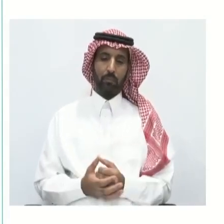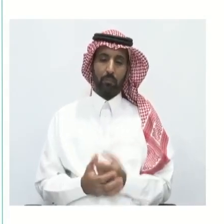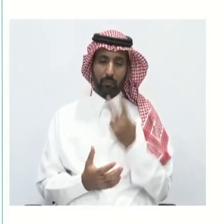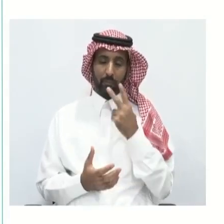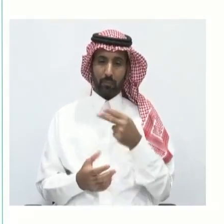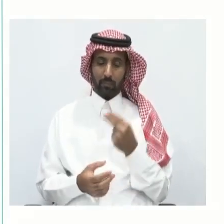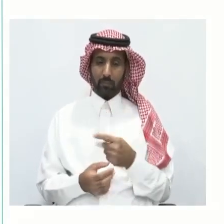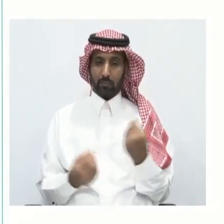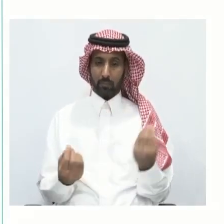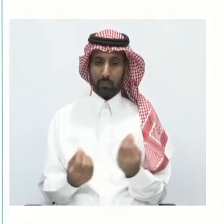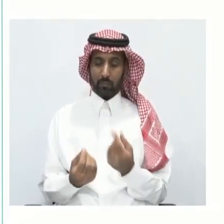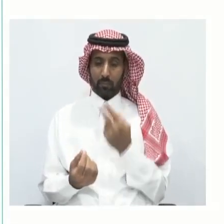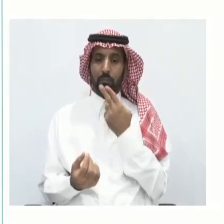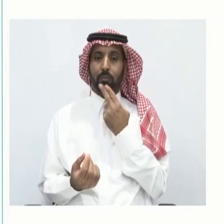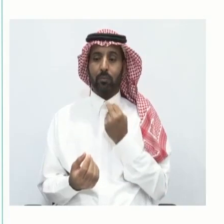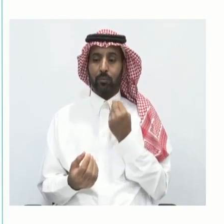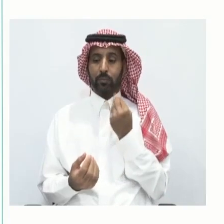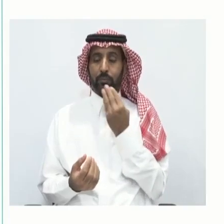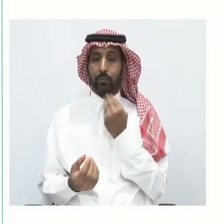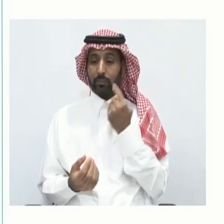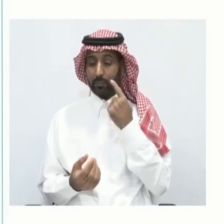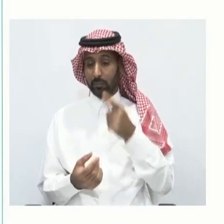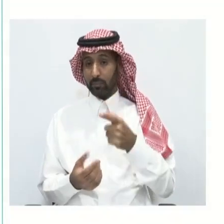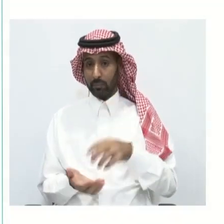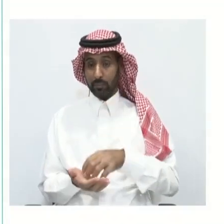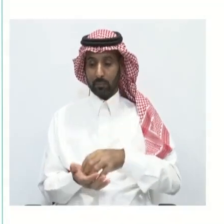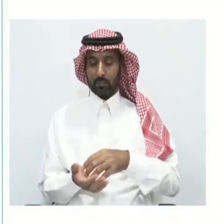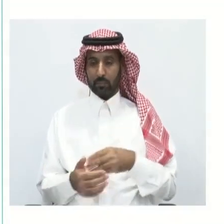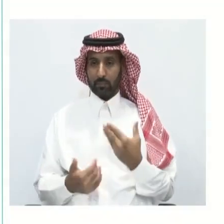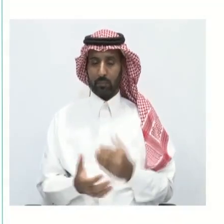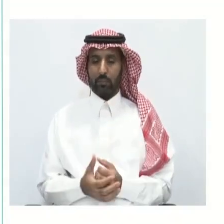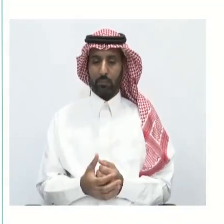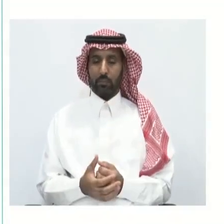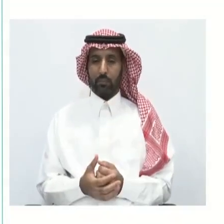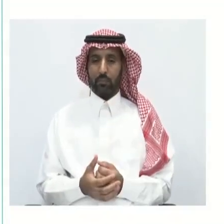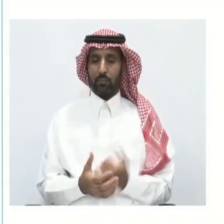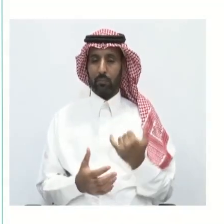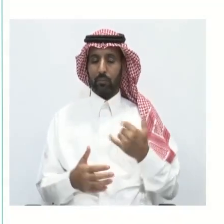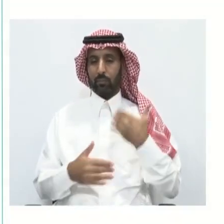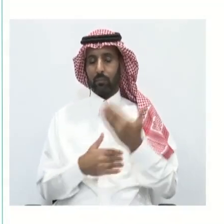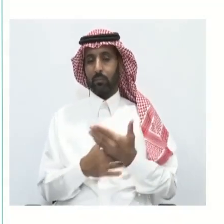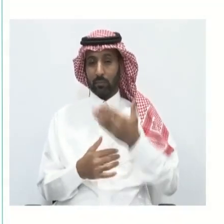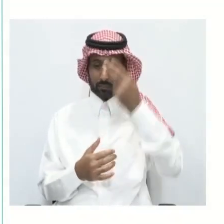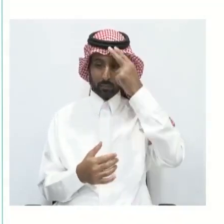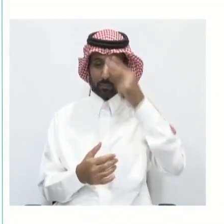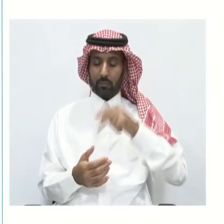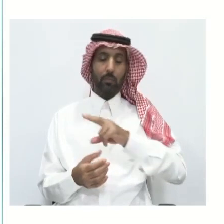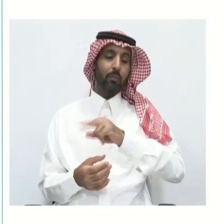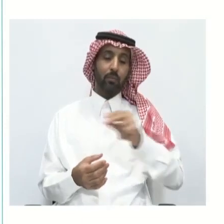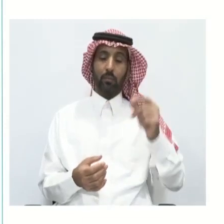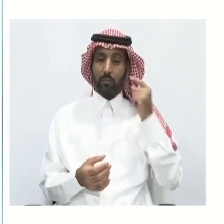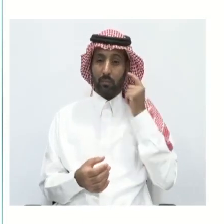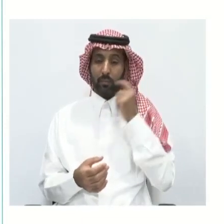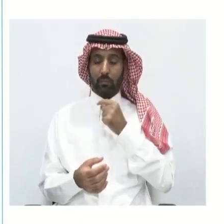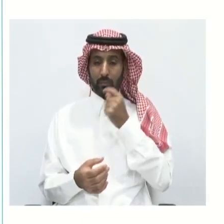You notice here the adjective interesting and the noun place. Same, Saudi Arabia and Emirates are